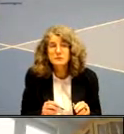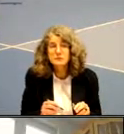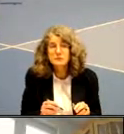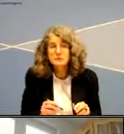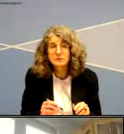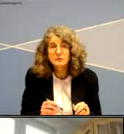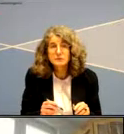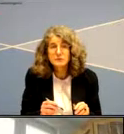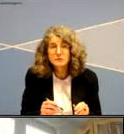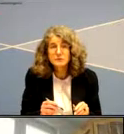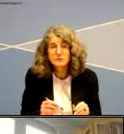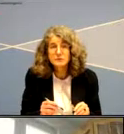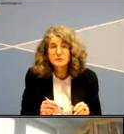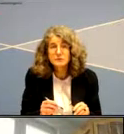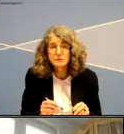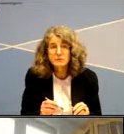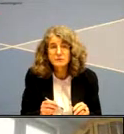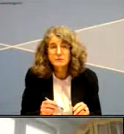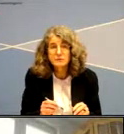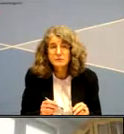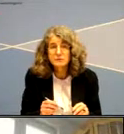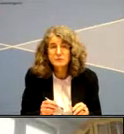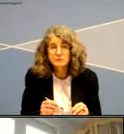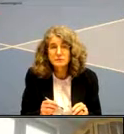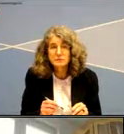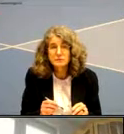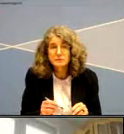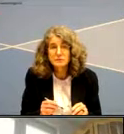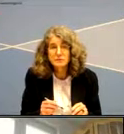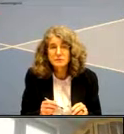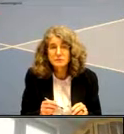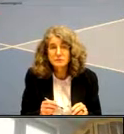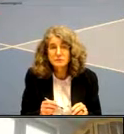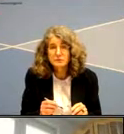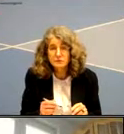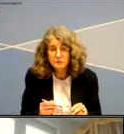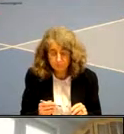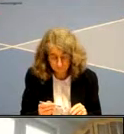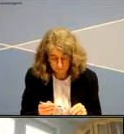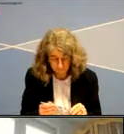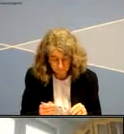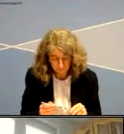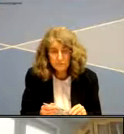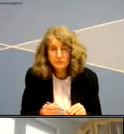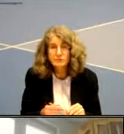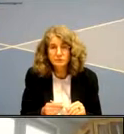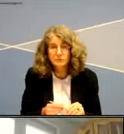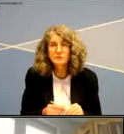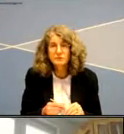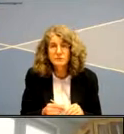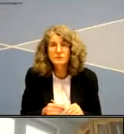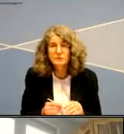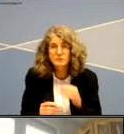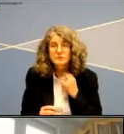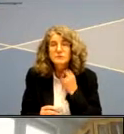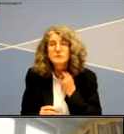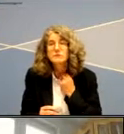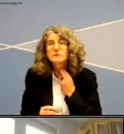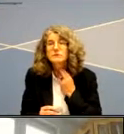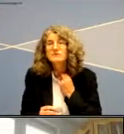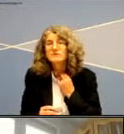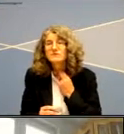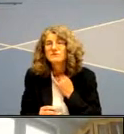I think part of the, we have another comment here. One of the issues may also be a question of trust, going back to the idea of trust.